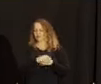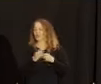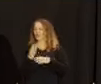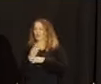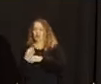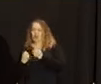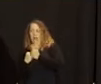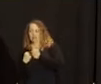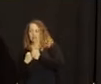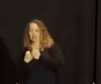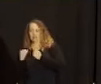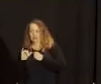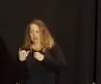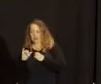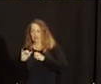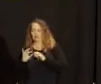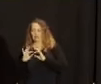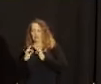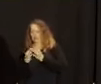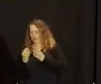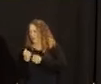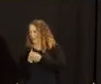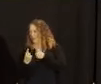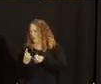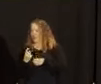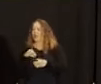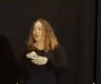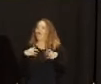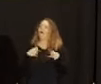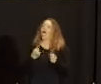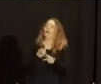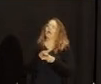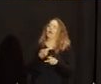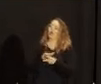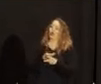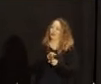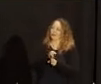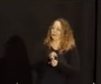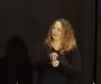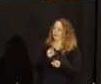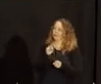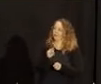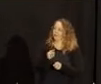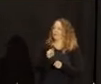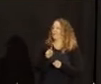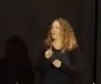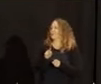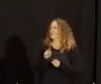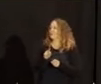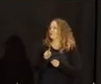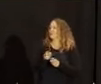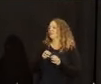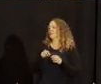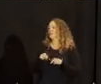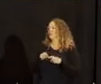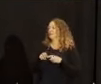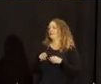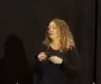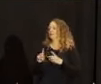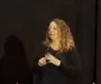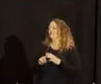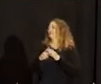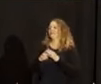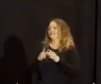of disabled people and our families, is in the healthcare space. So early on in the pandemic, we saw